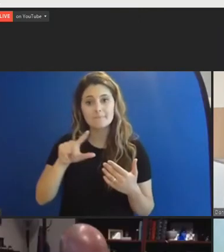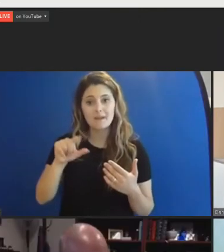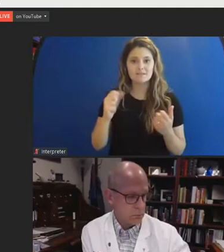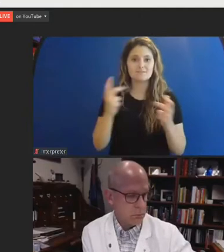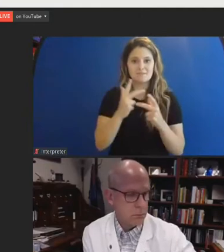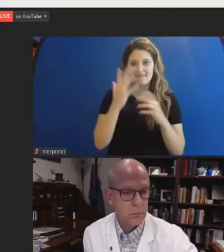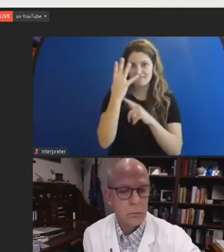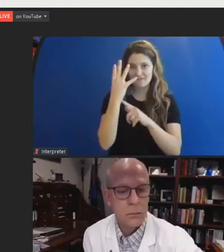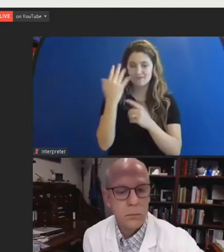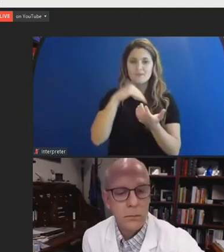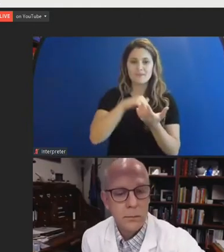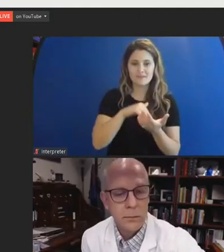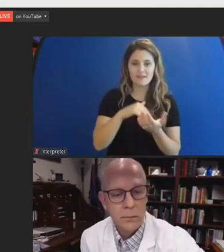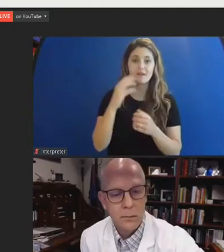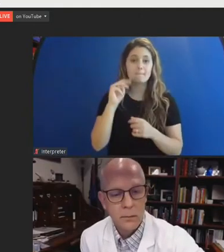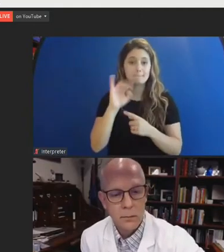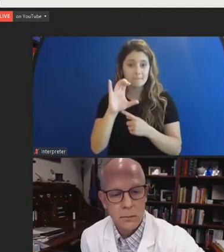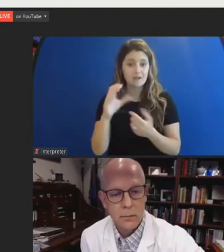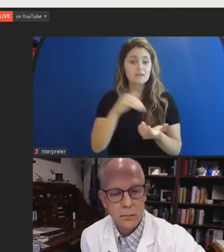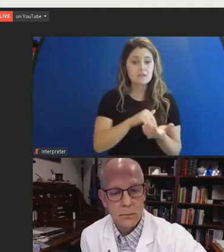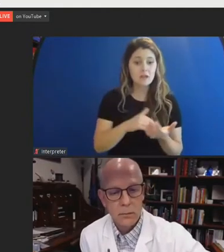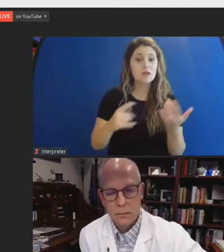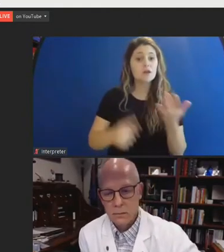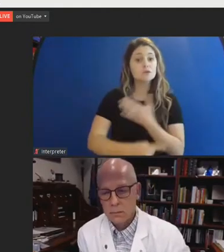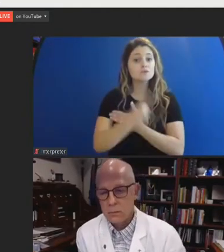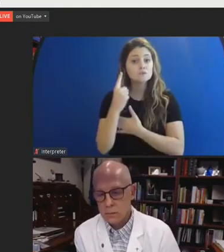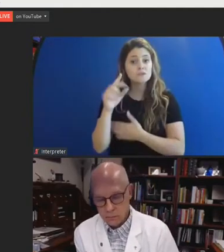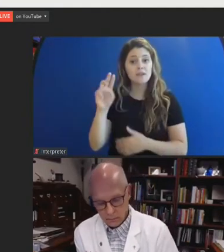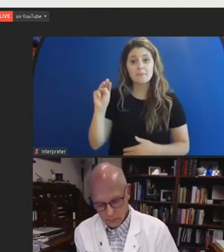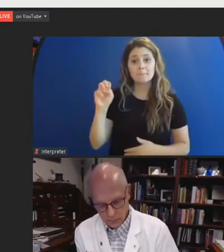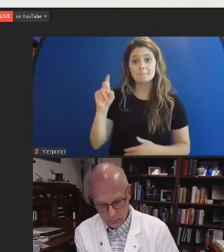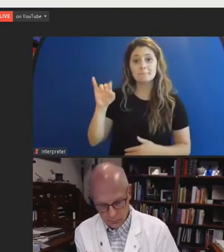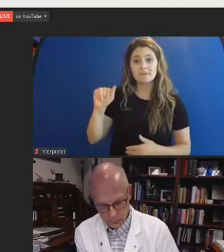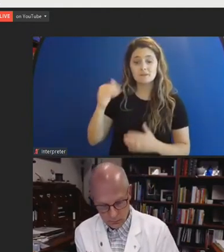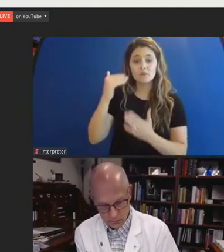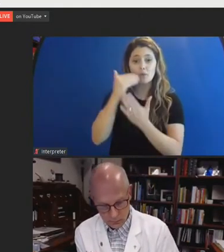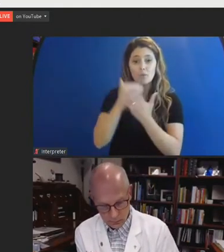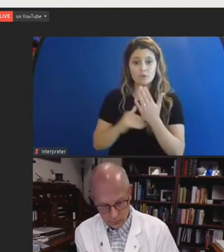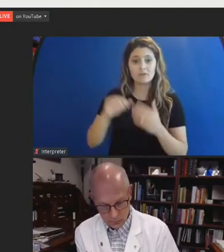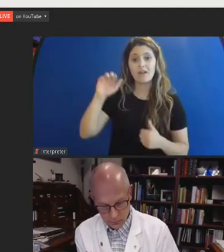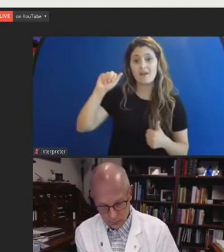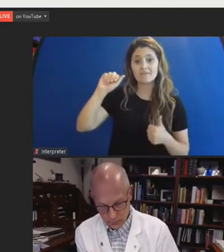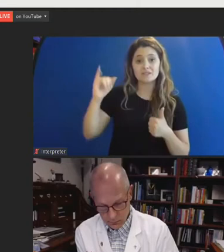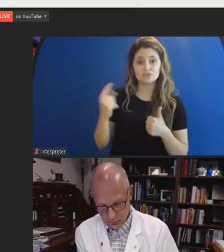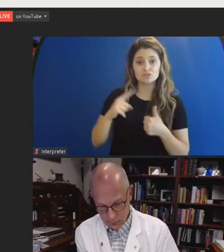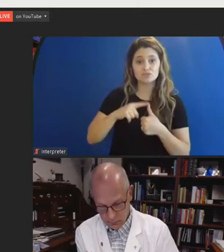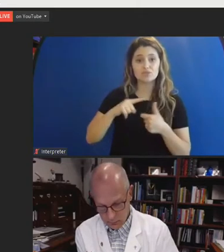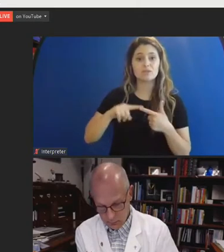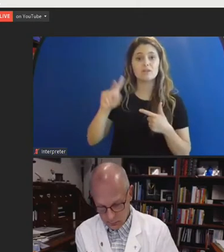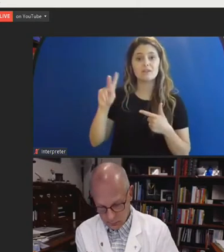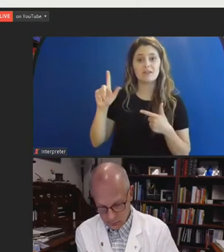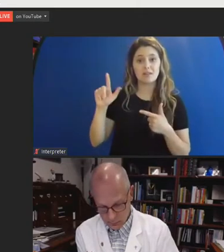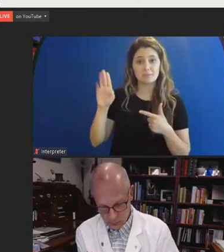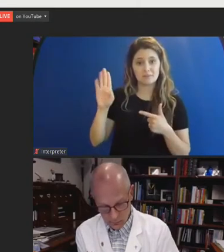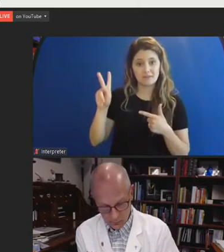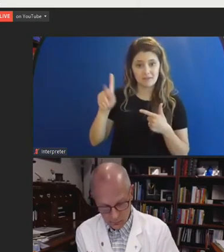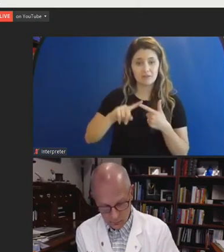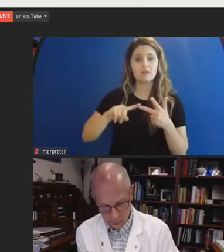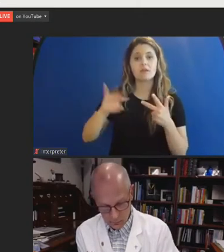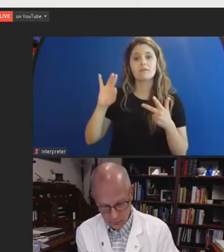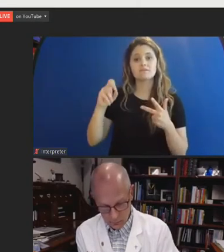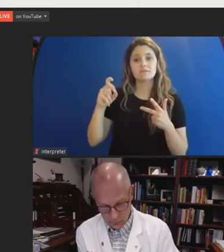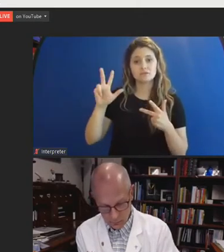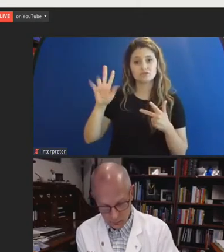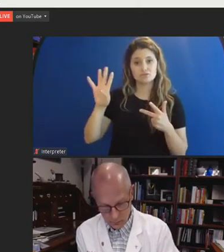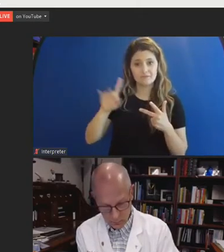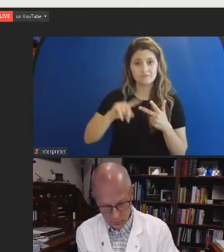and microphones. And today's media question order is the Avalanche Journal, KLBK, Fox 34,